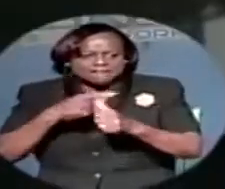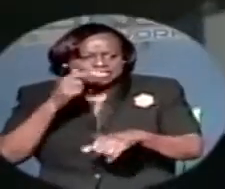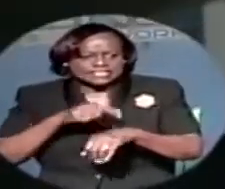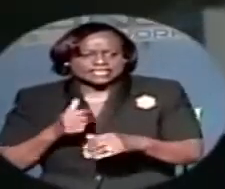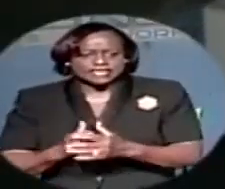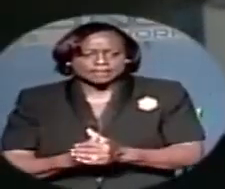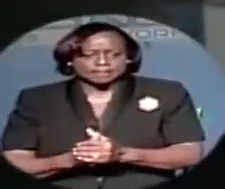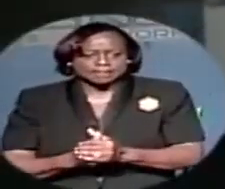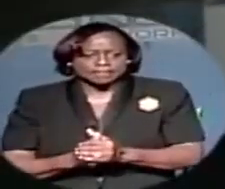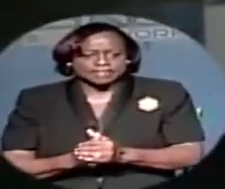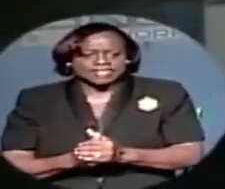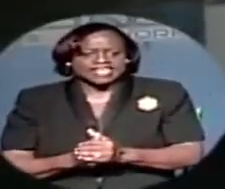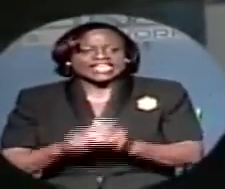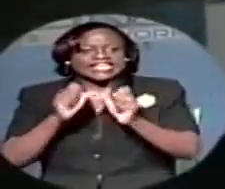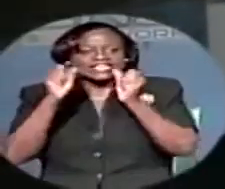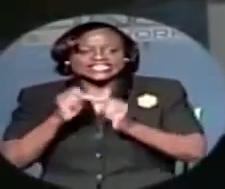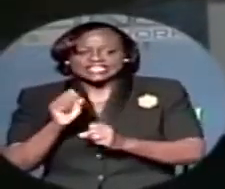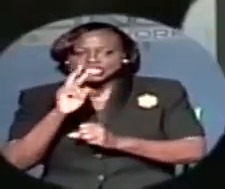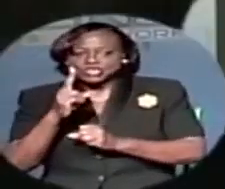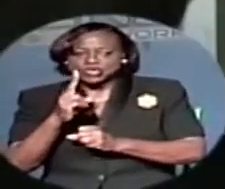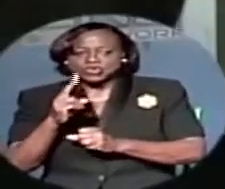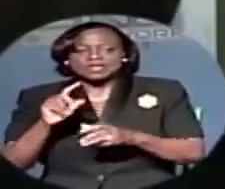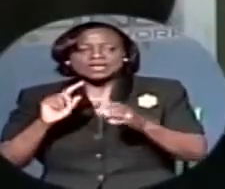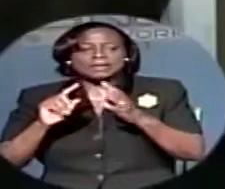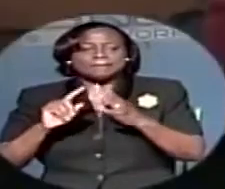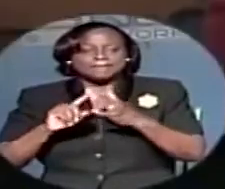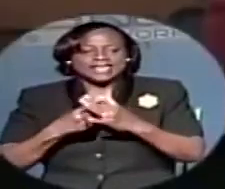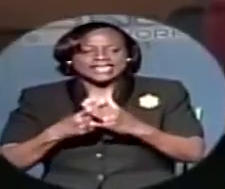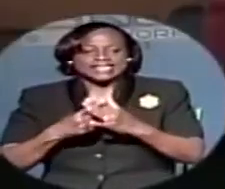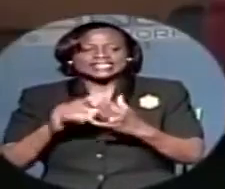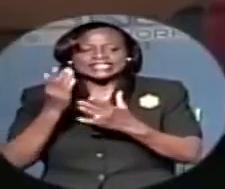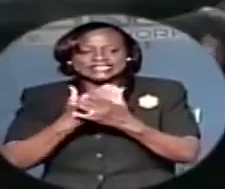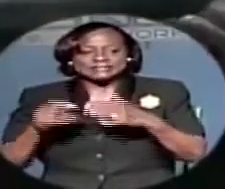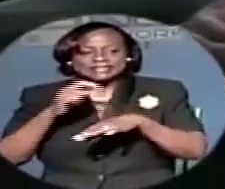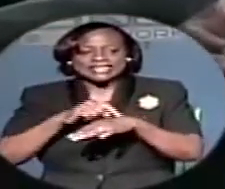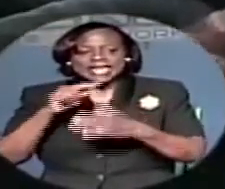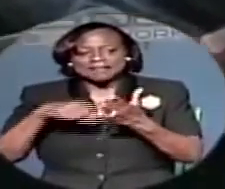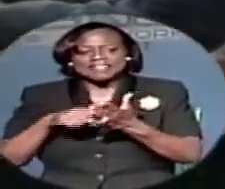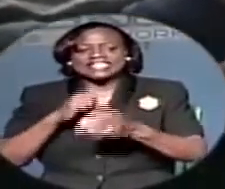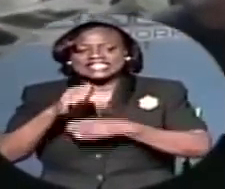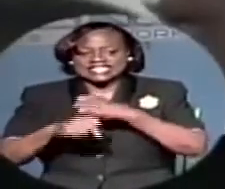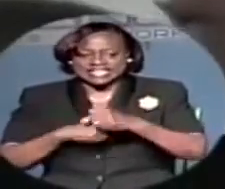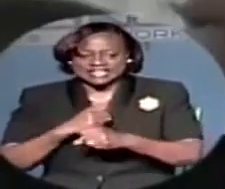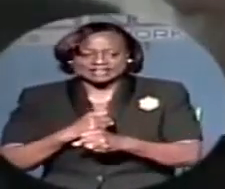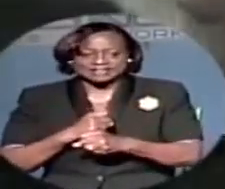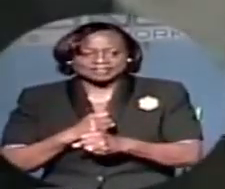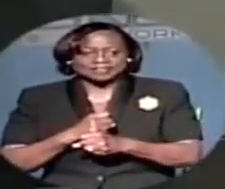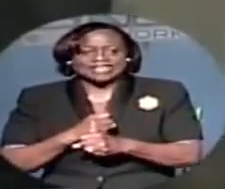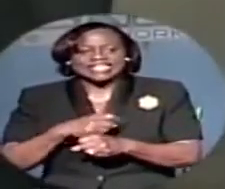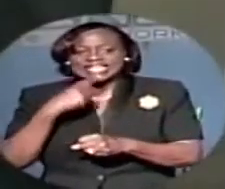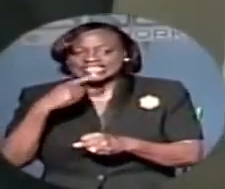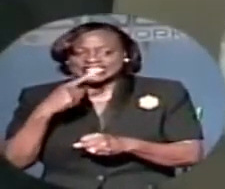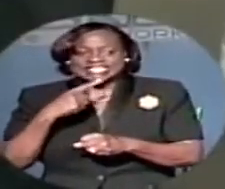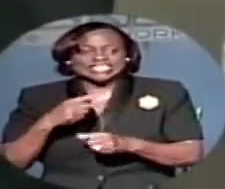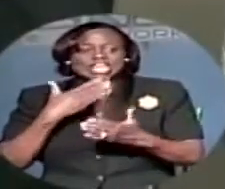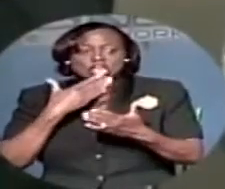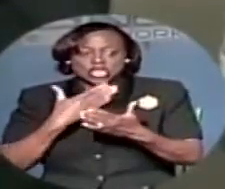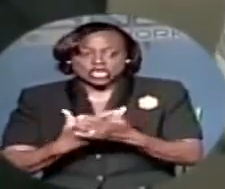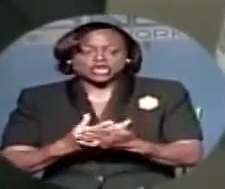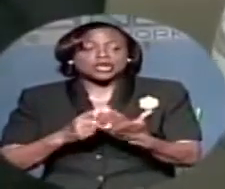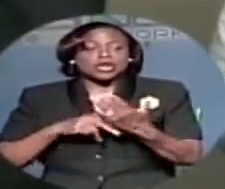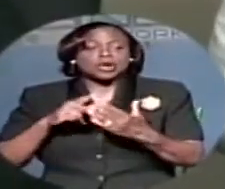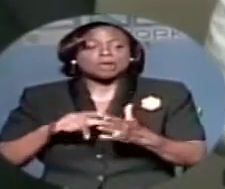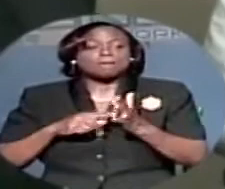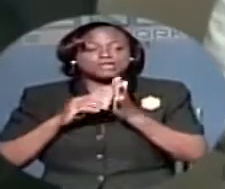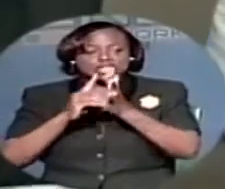season 2 is due to start later this year. Dr. Strawn believes that his production can stand up against similar regional products.